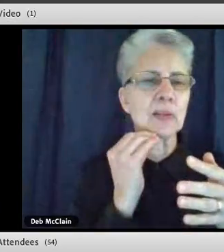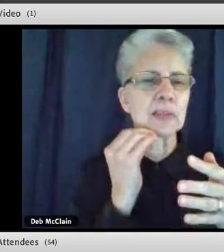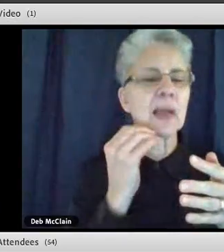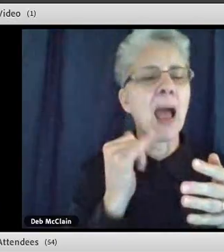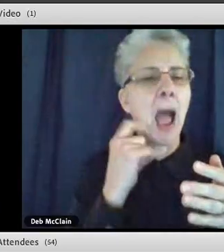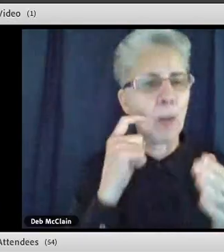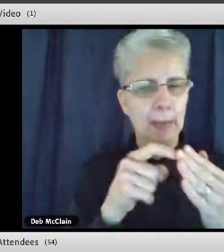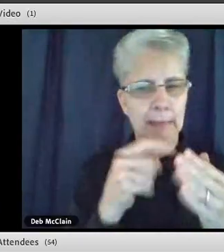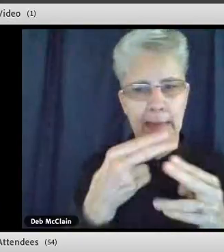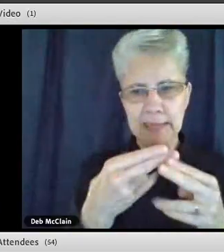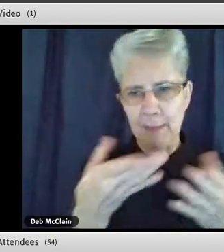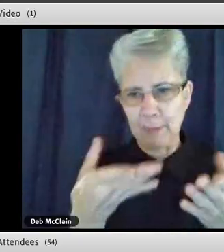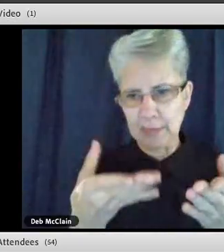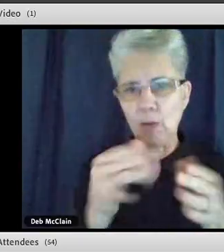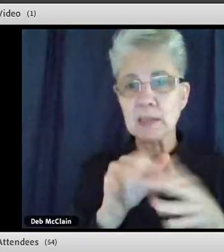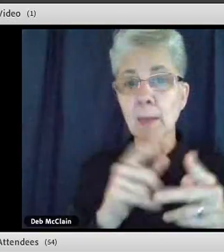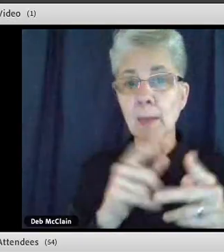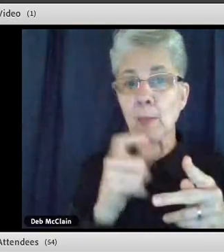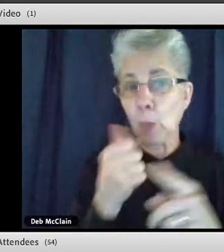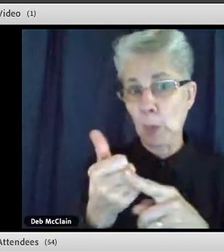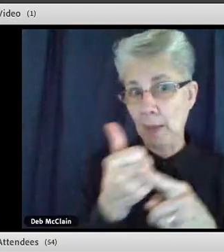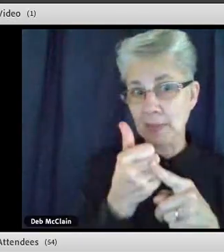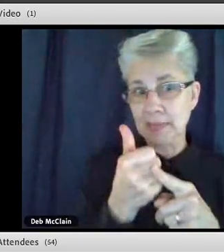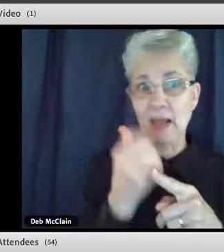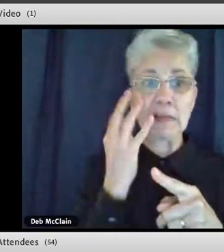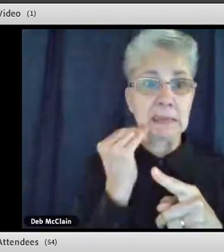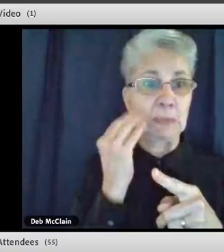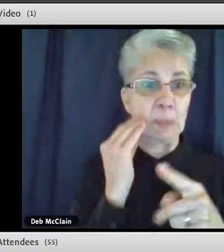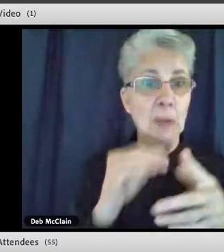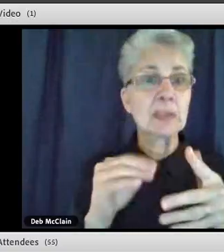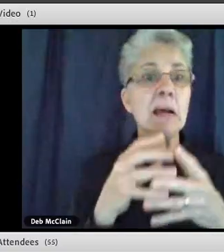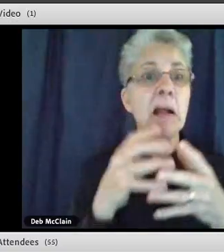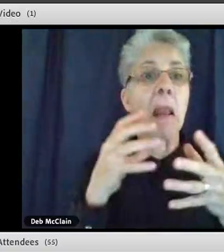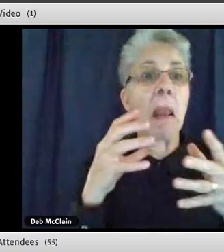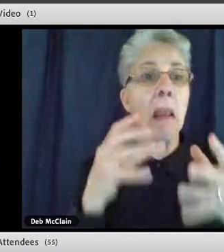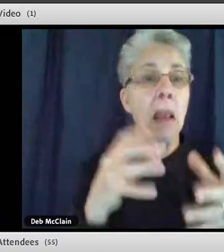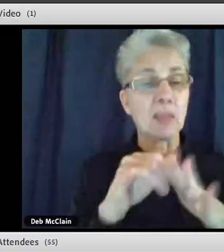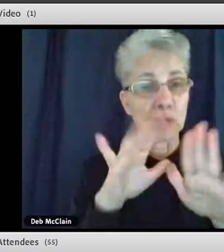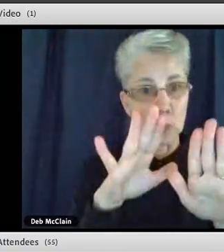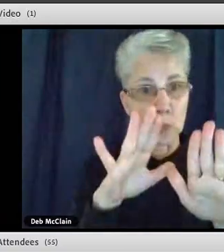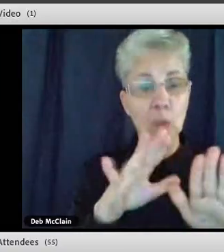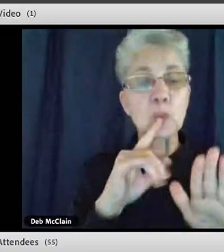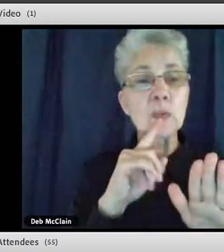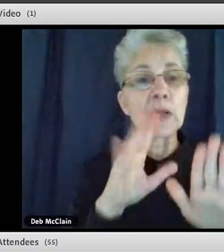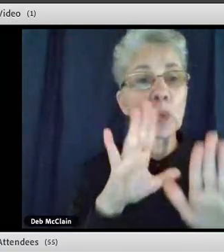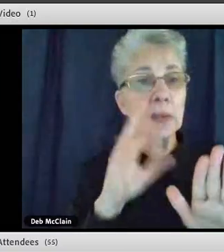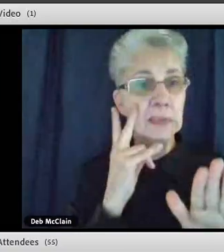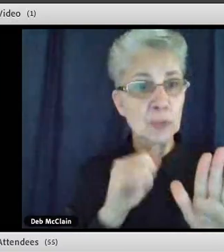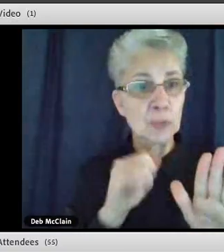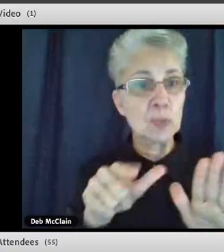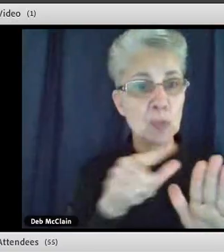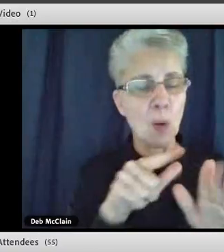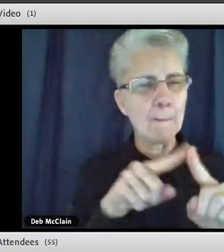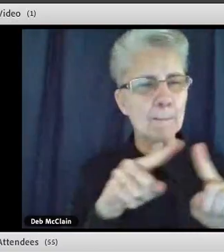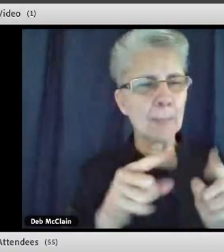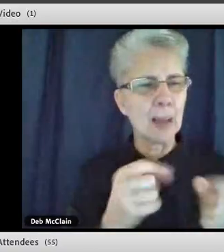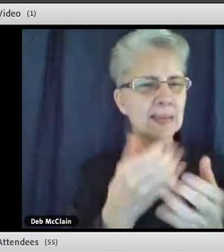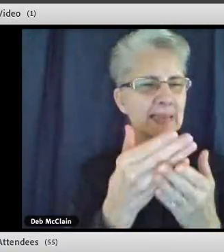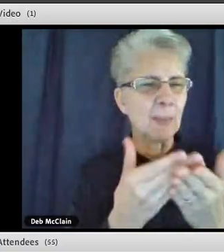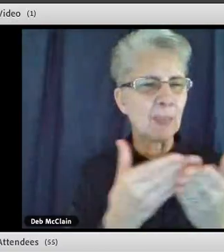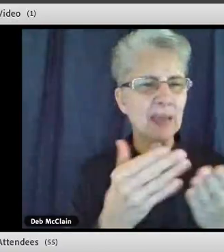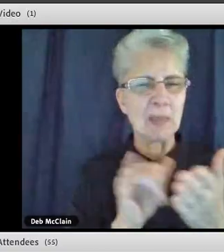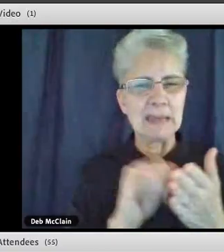recognize some names in here as people who have a lot of cataloging experience, which is great. It's really great to see you all. But some of this stuff